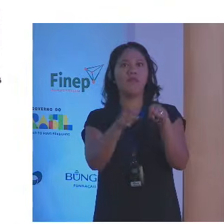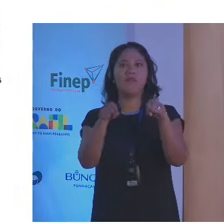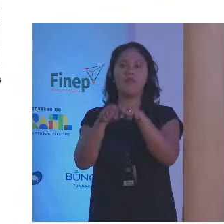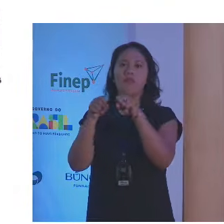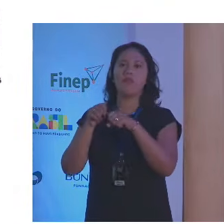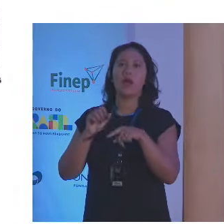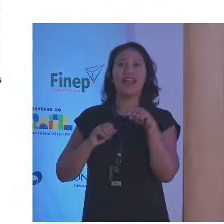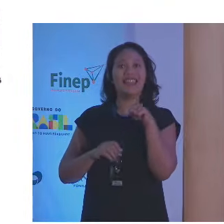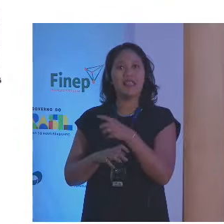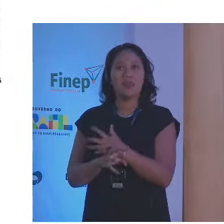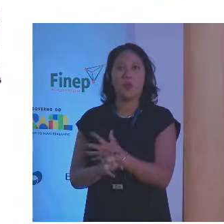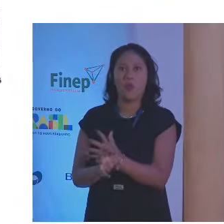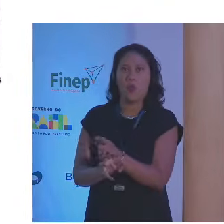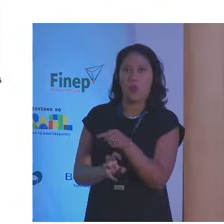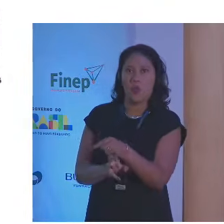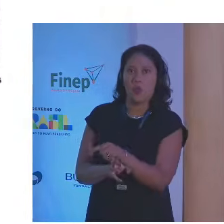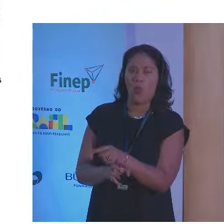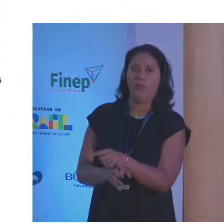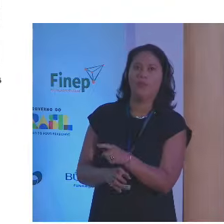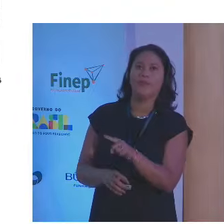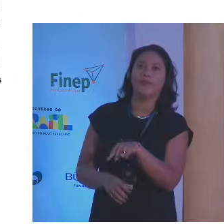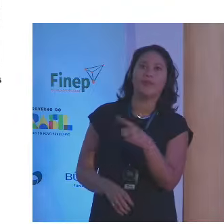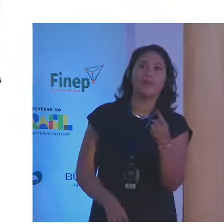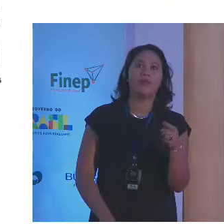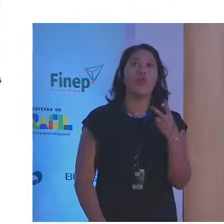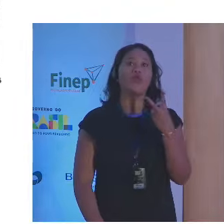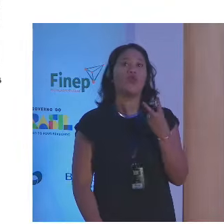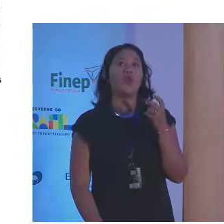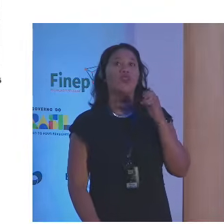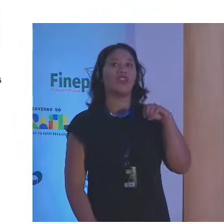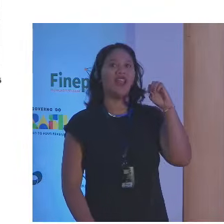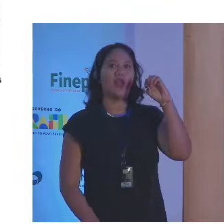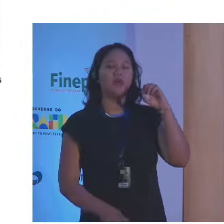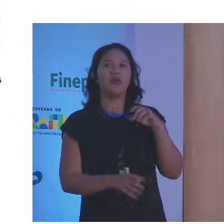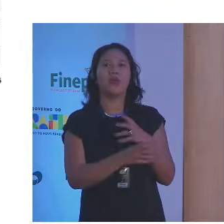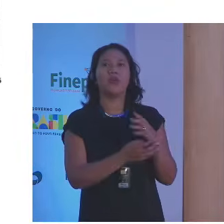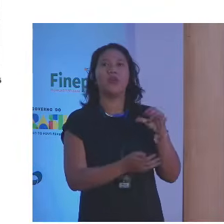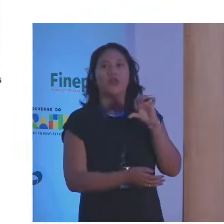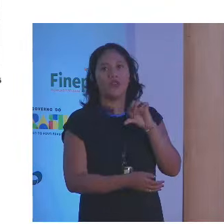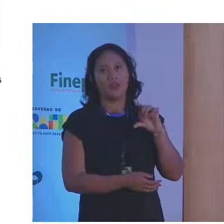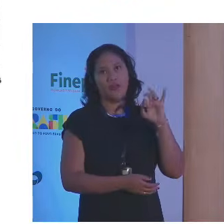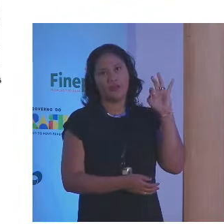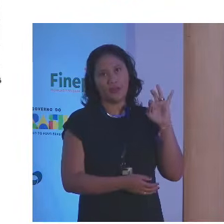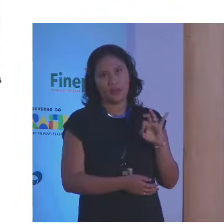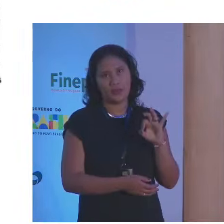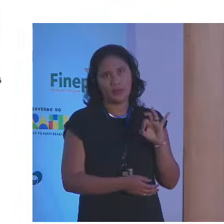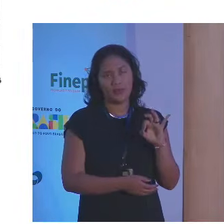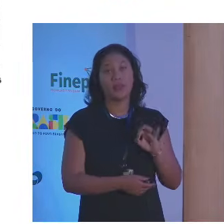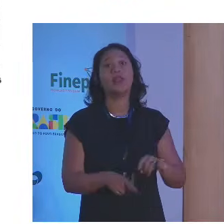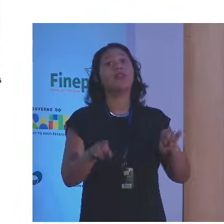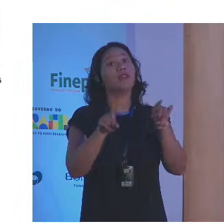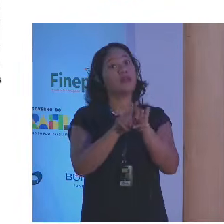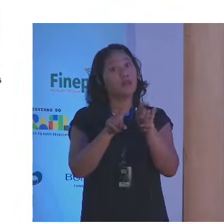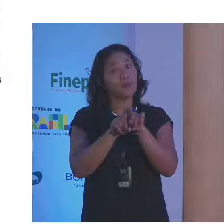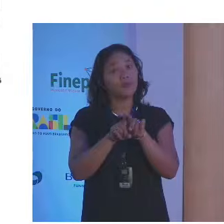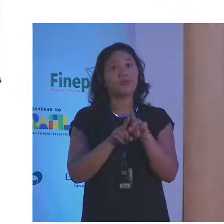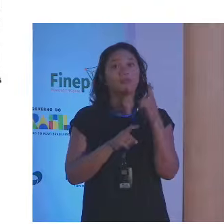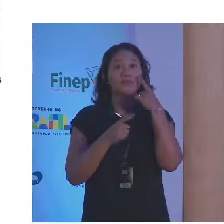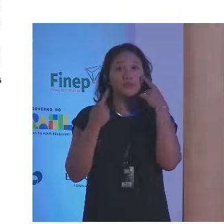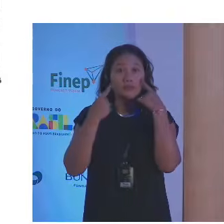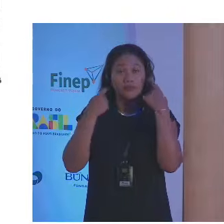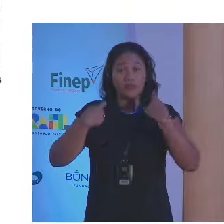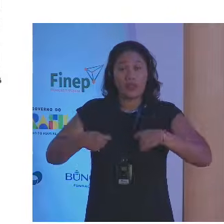2 degrees, 99% of the coral reefs will be lost, and we might be looking at a 3 to